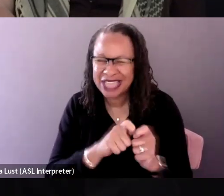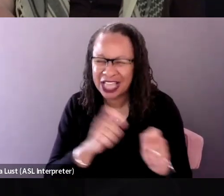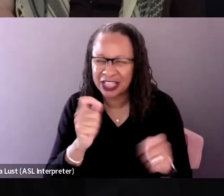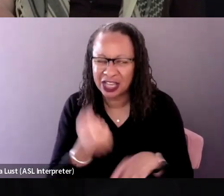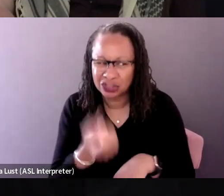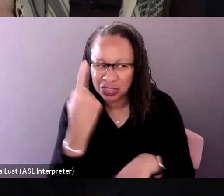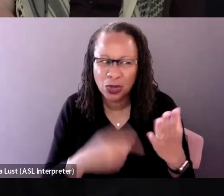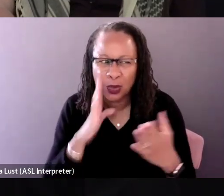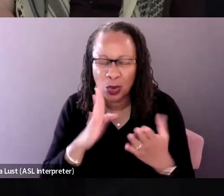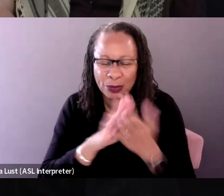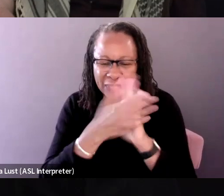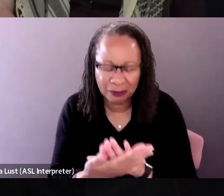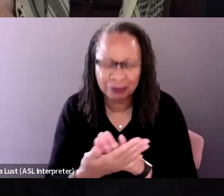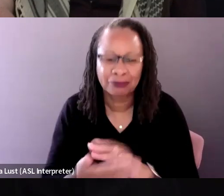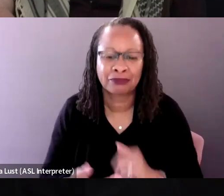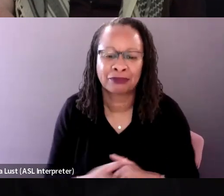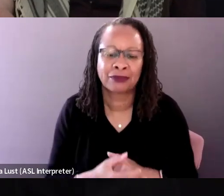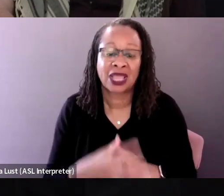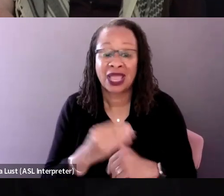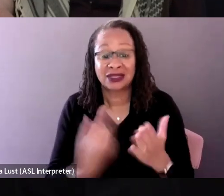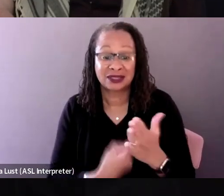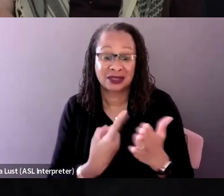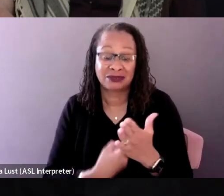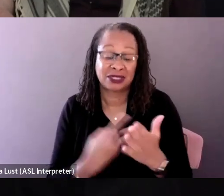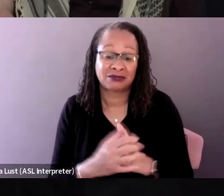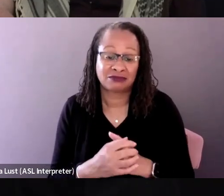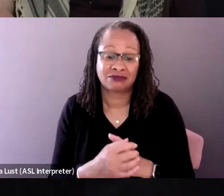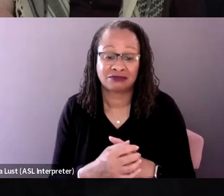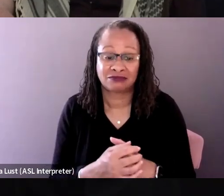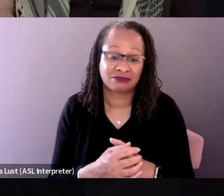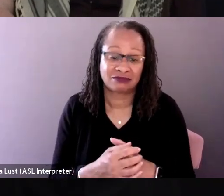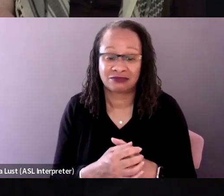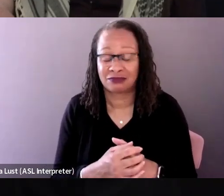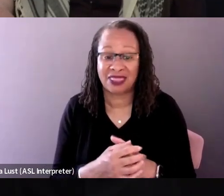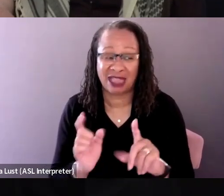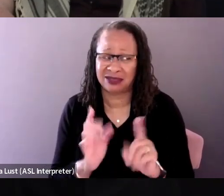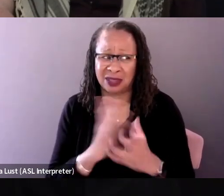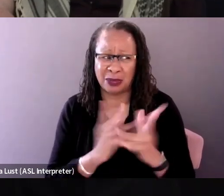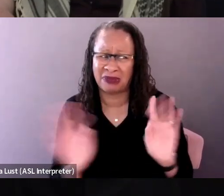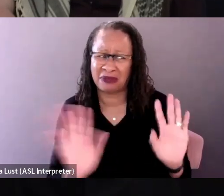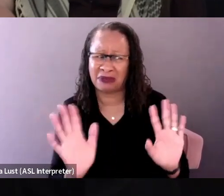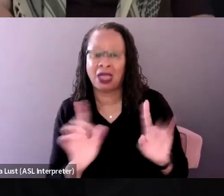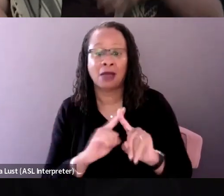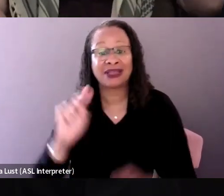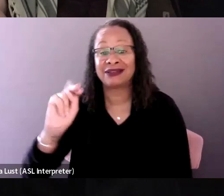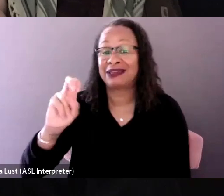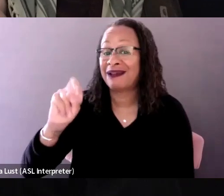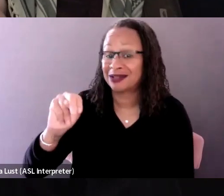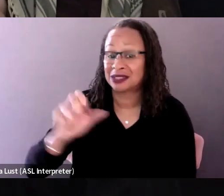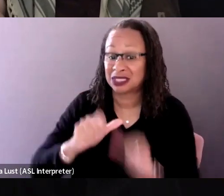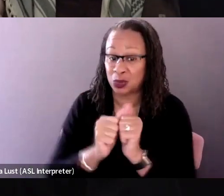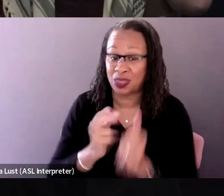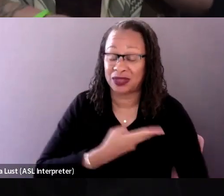be. And sometimes, you know, that deterred some folks, but Neon stayed on. I mean, there was something about like how